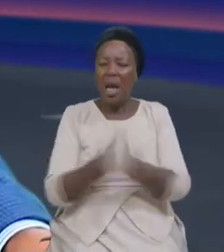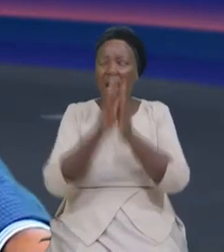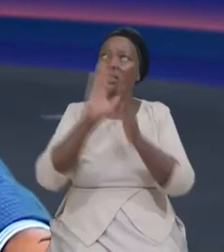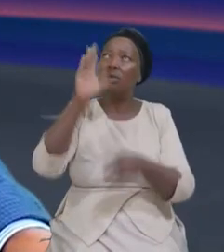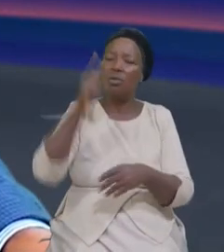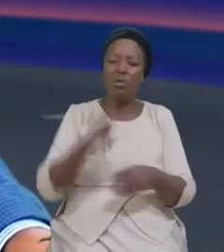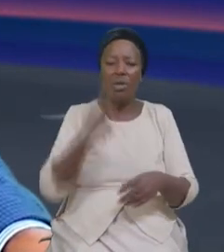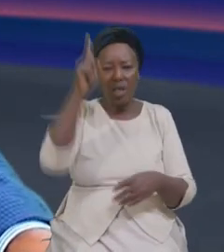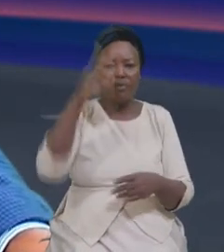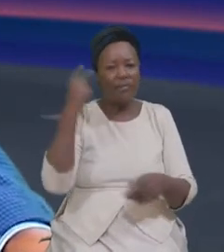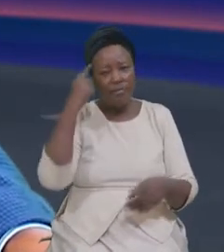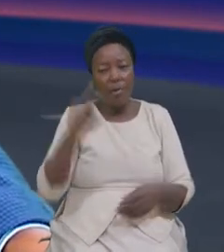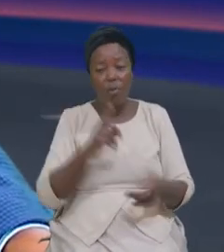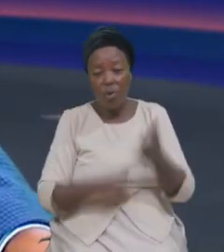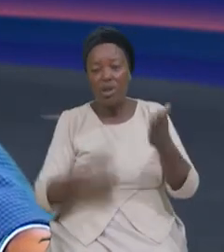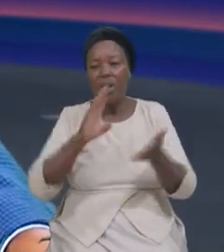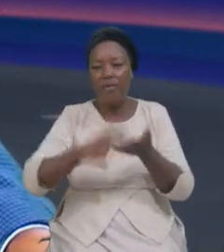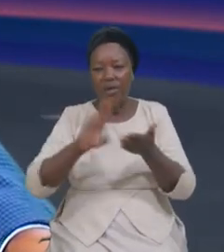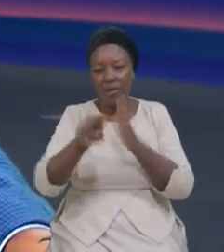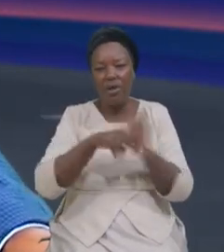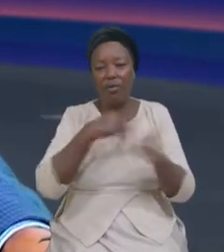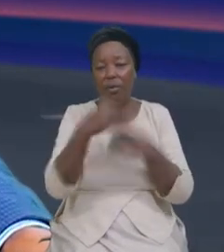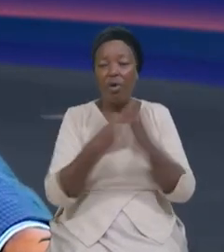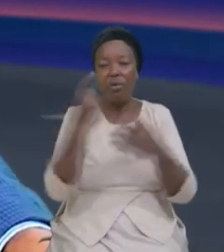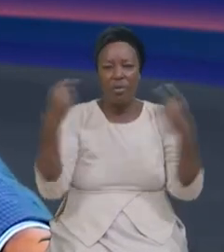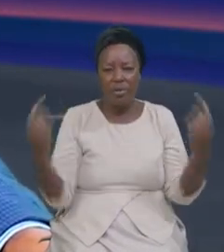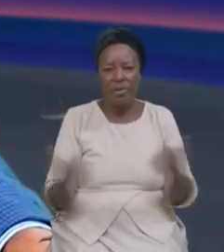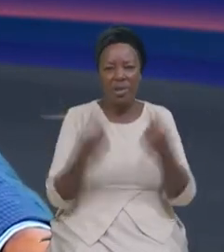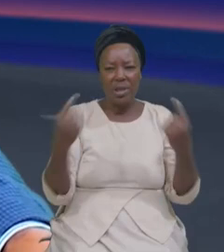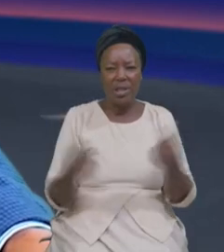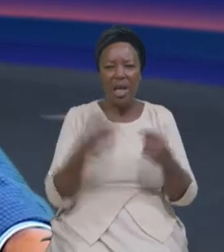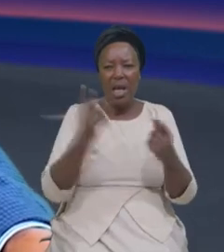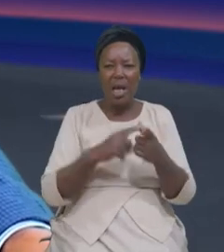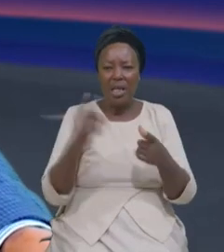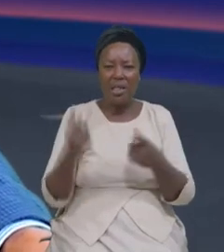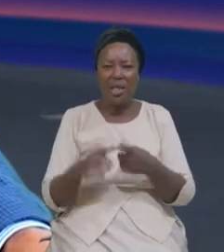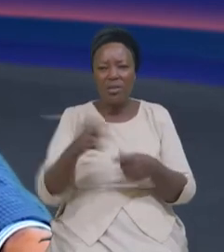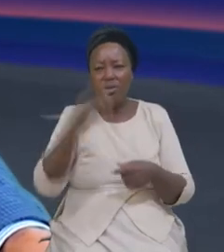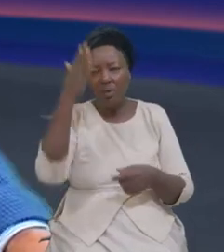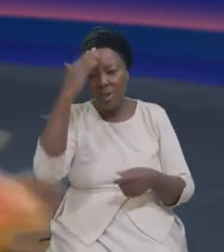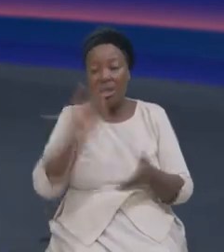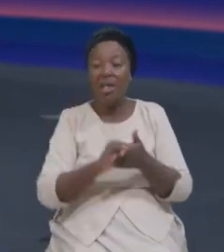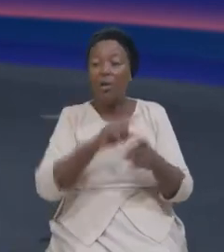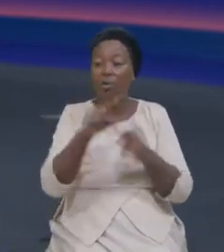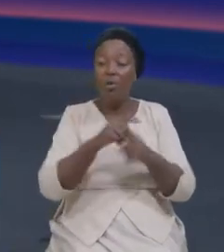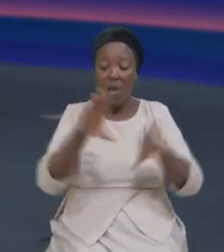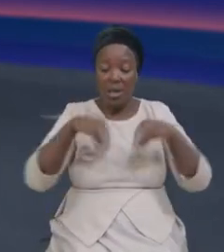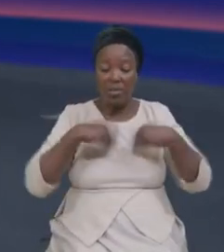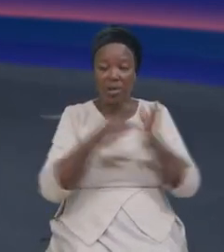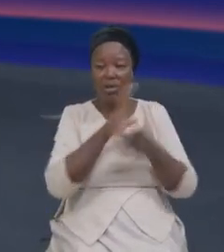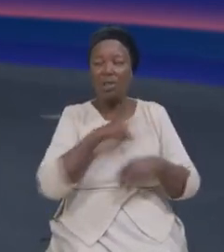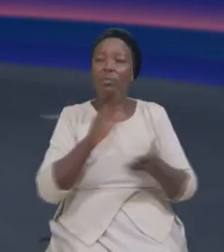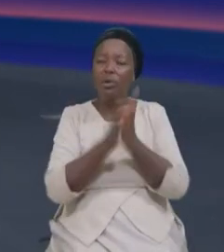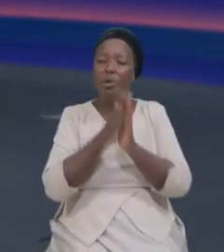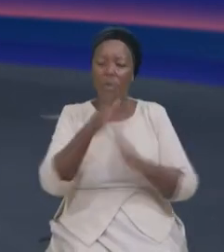going to be my savior. He is going to be my shepherd. He is going to be my security. He is going to be my fortress. He is going to be